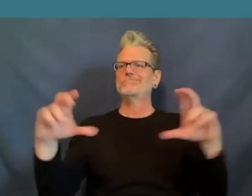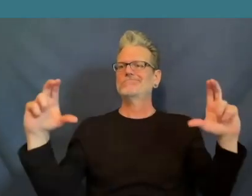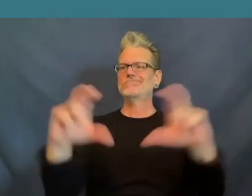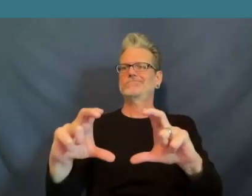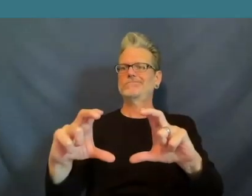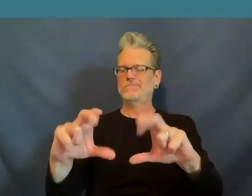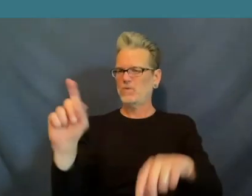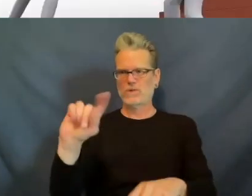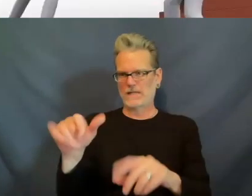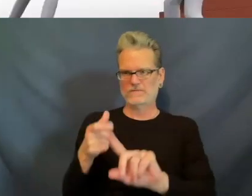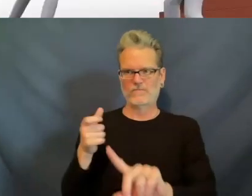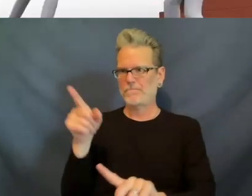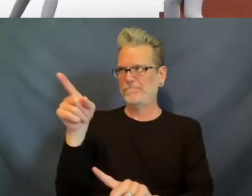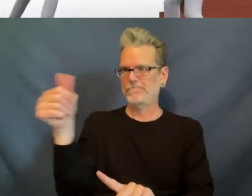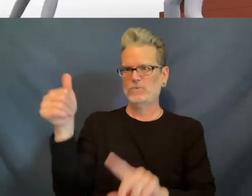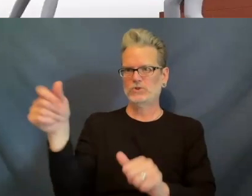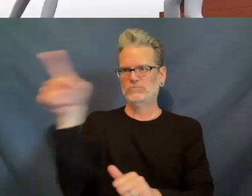Next slide, please.